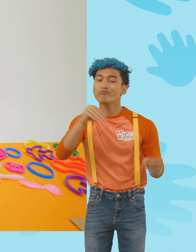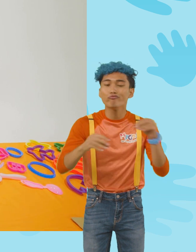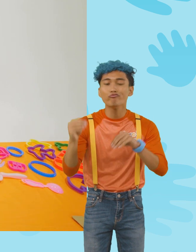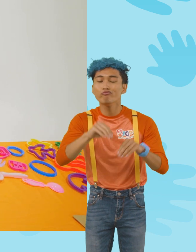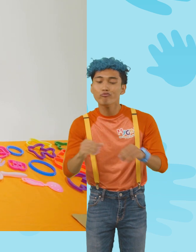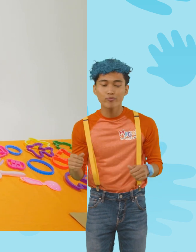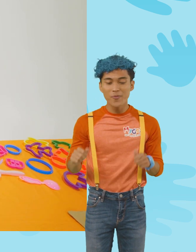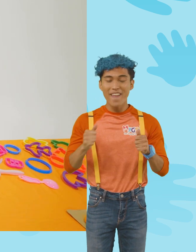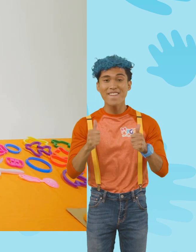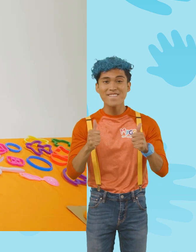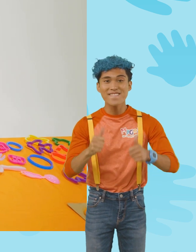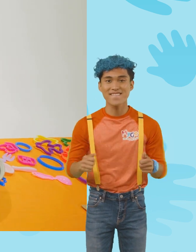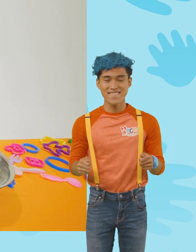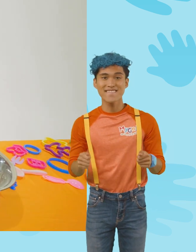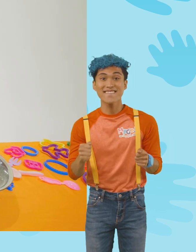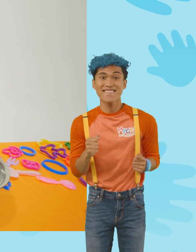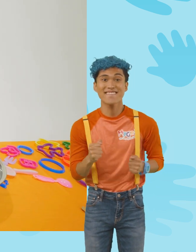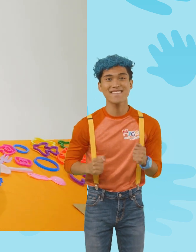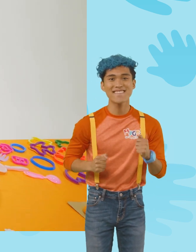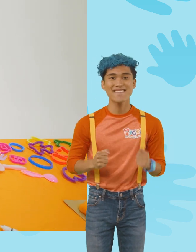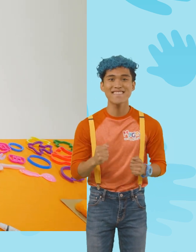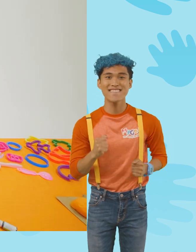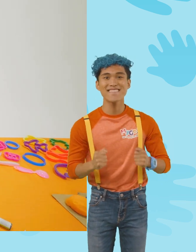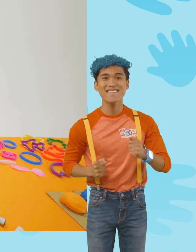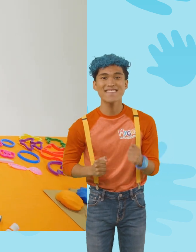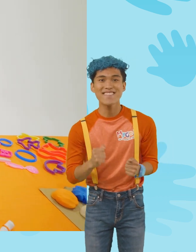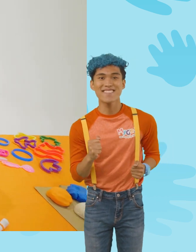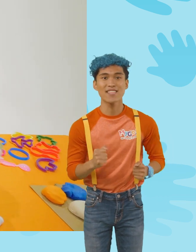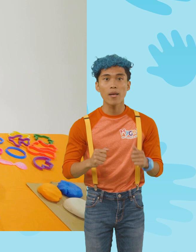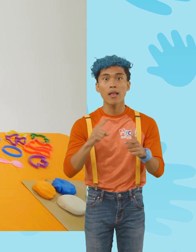let's pour all the ingredients in here. Then we have